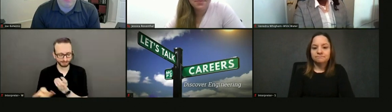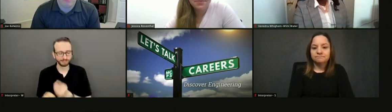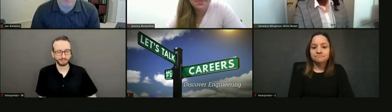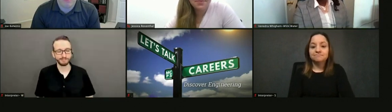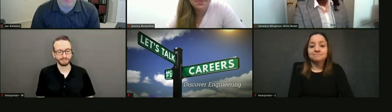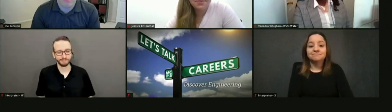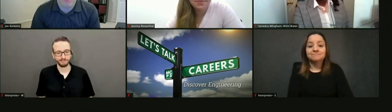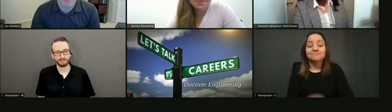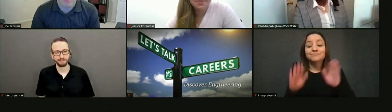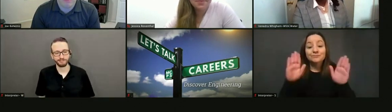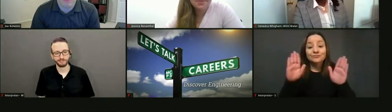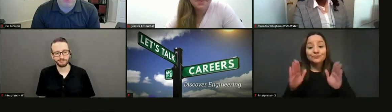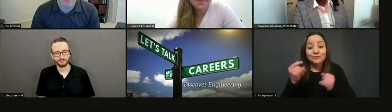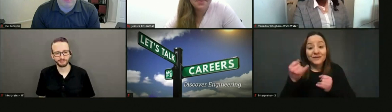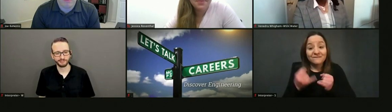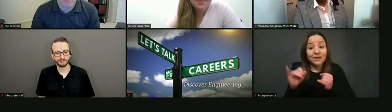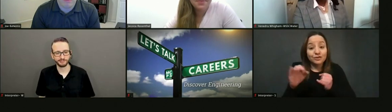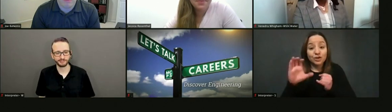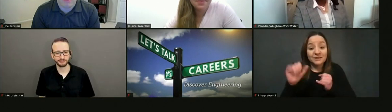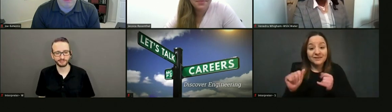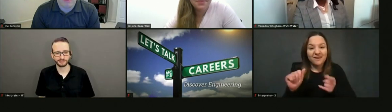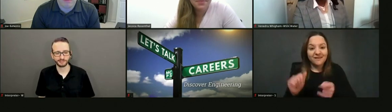Great. And finally, Jessica.